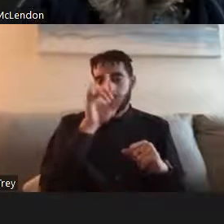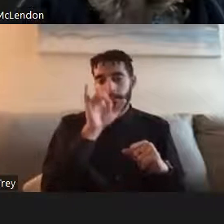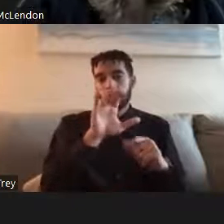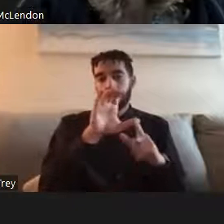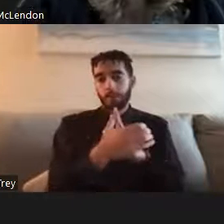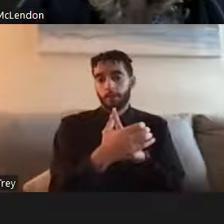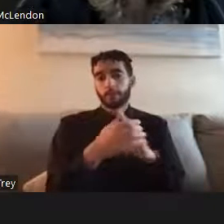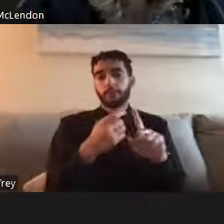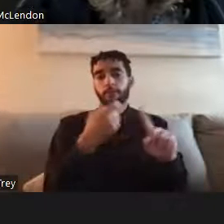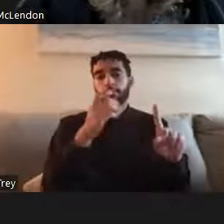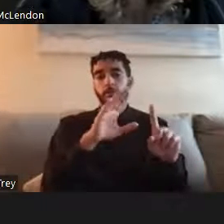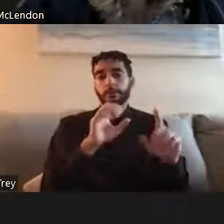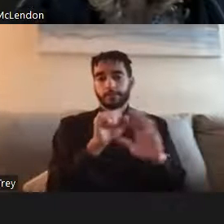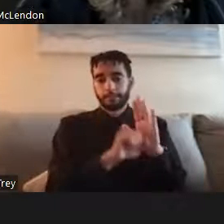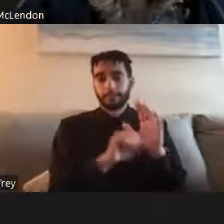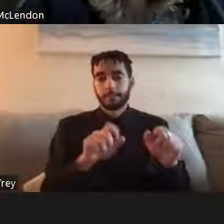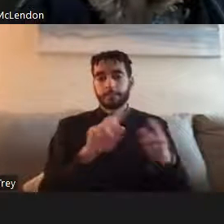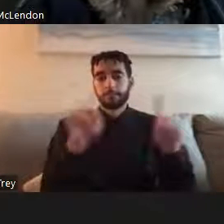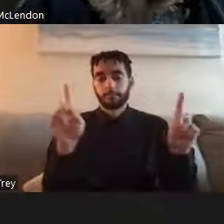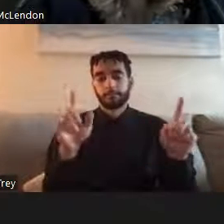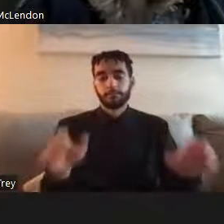Mm-hmm. Yeah, good call.